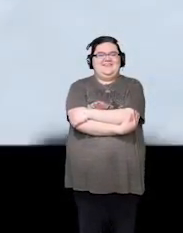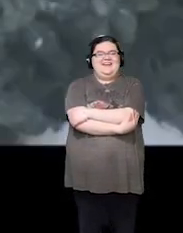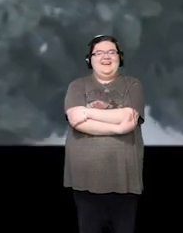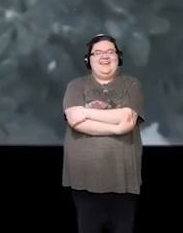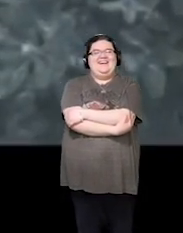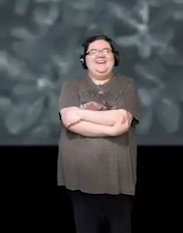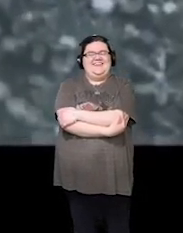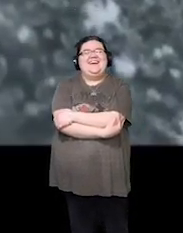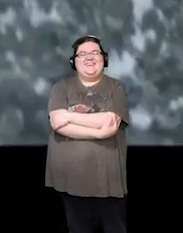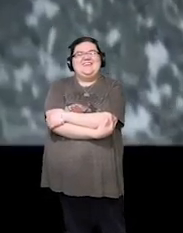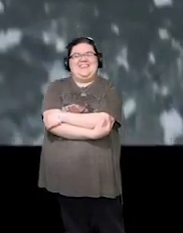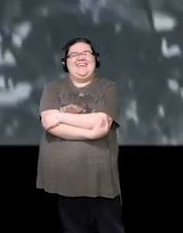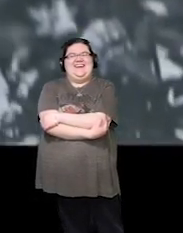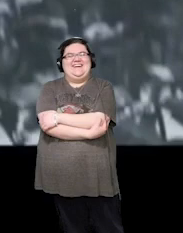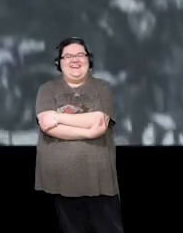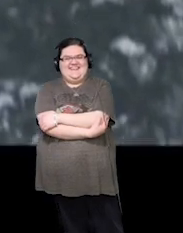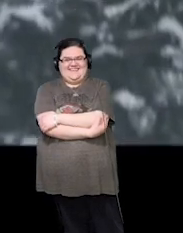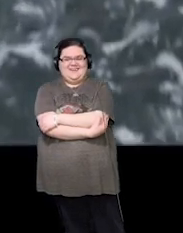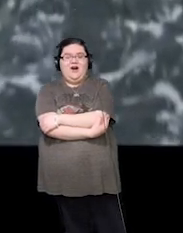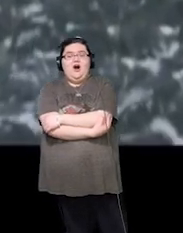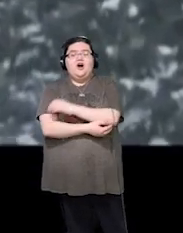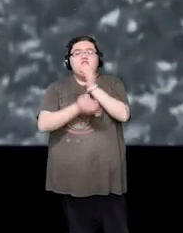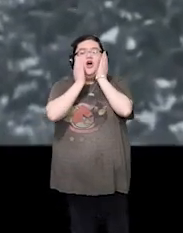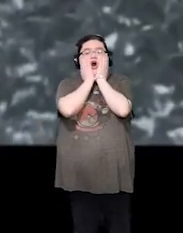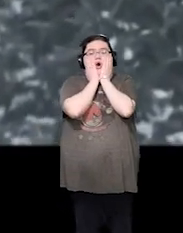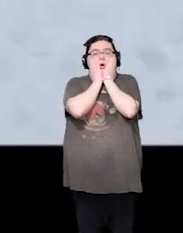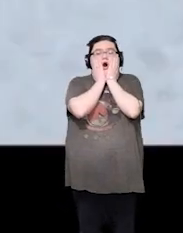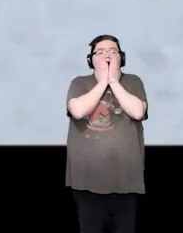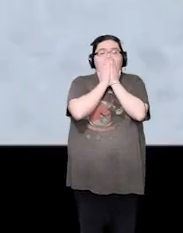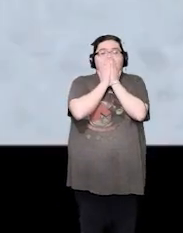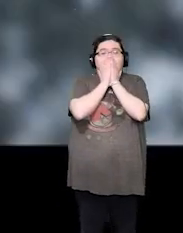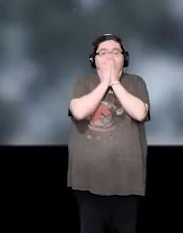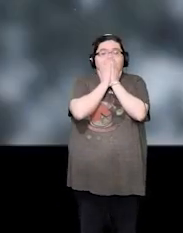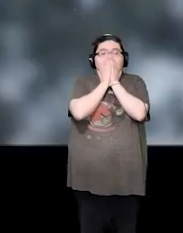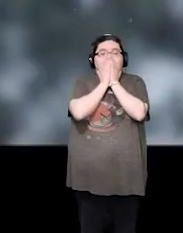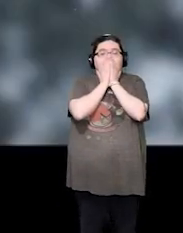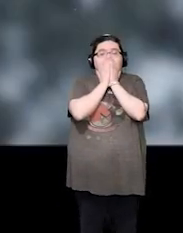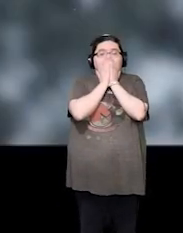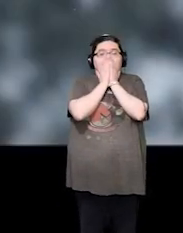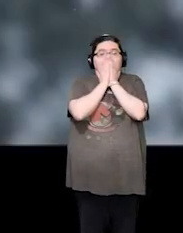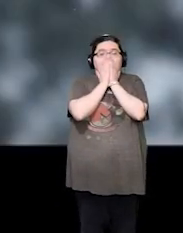was... I was just going to yeet him. No!